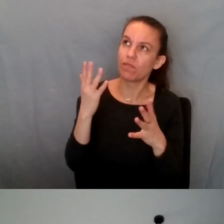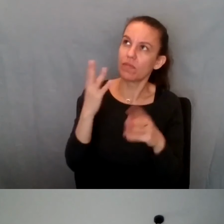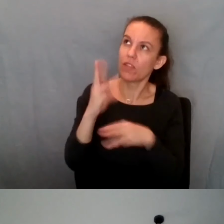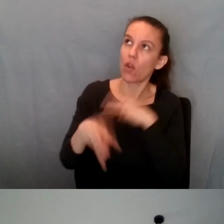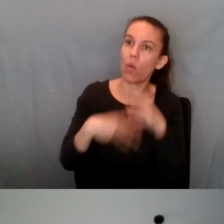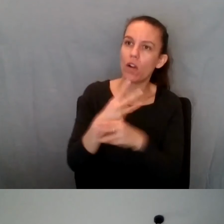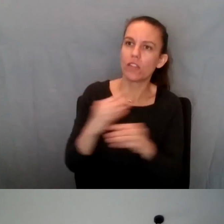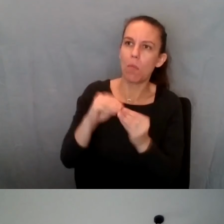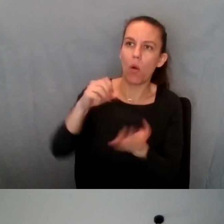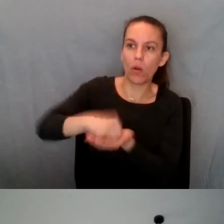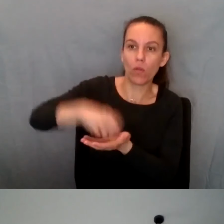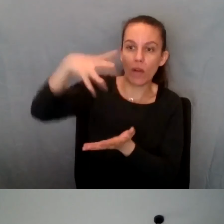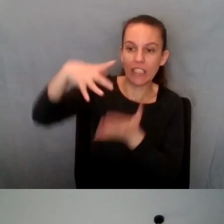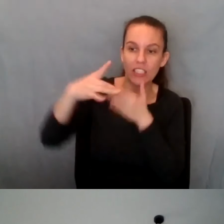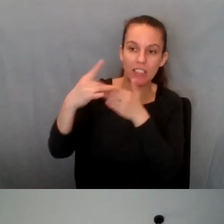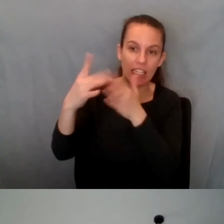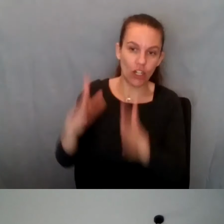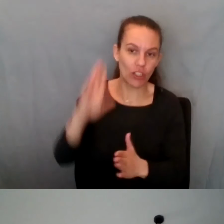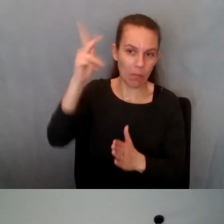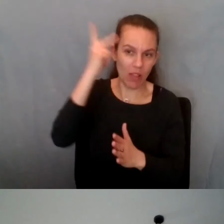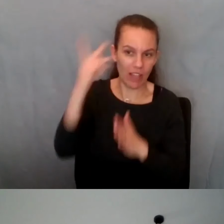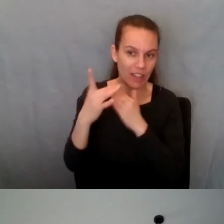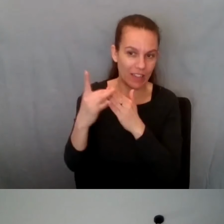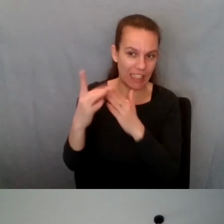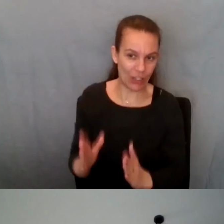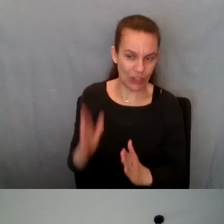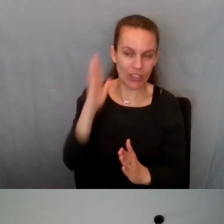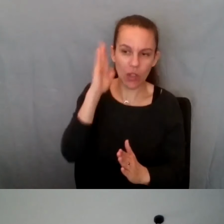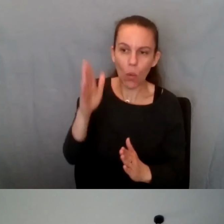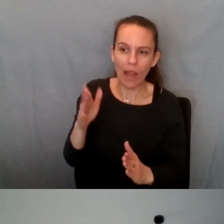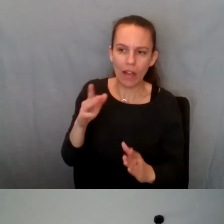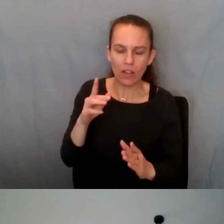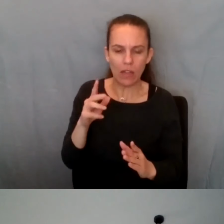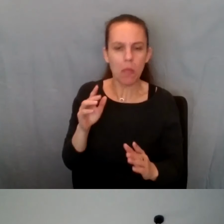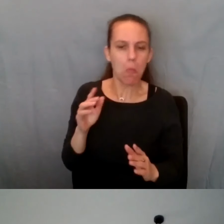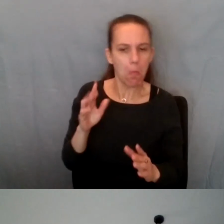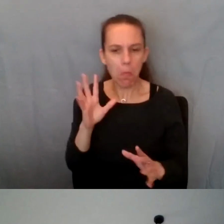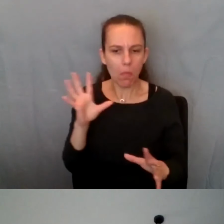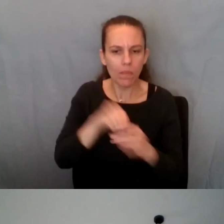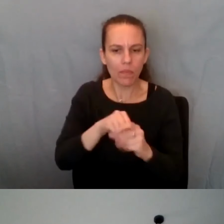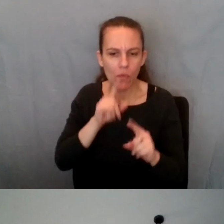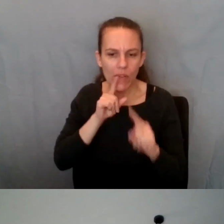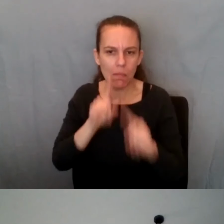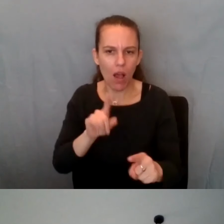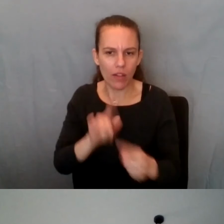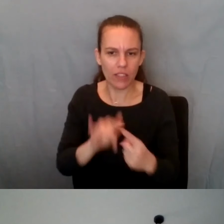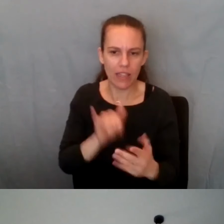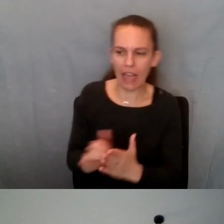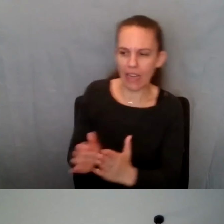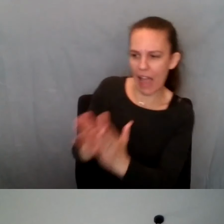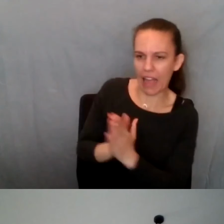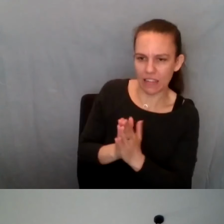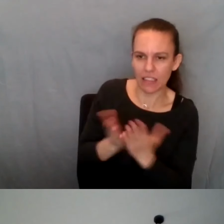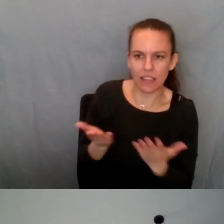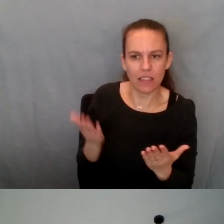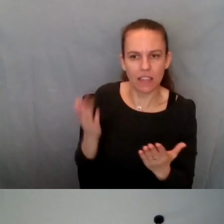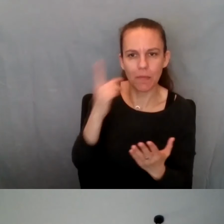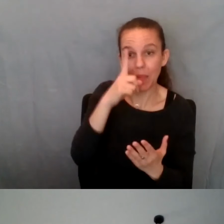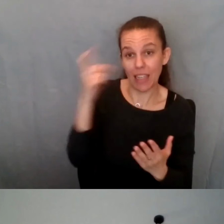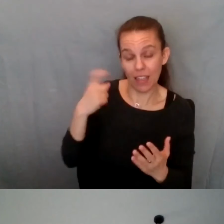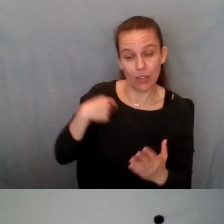richer leaders, political leaders, will respond to that ask and request because we need